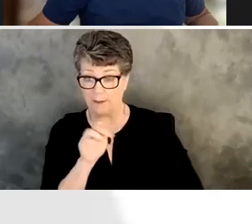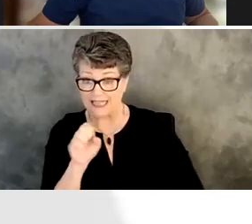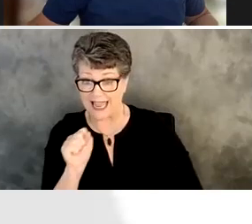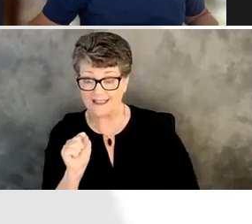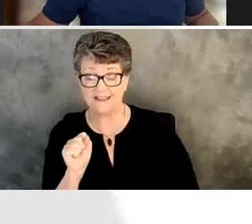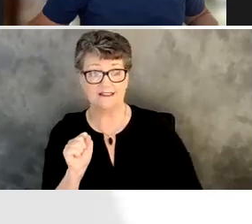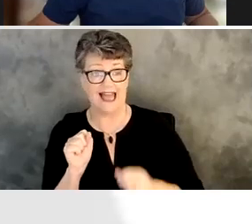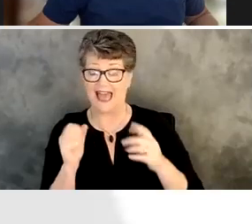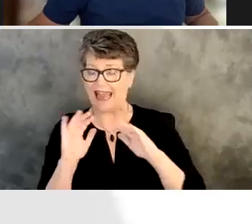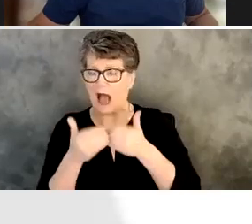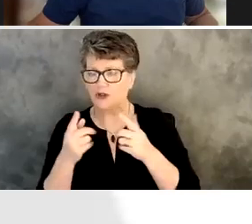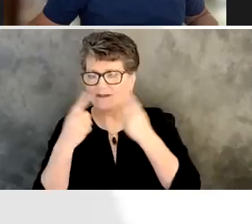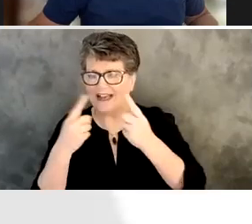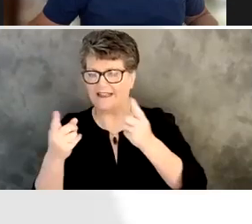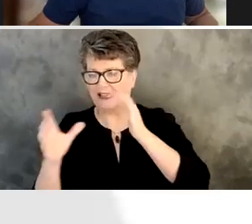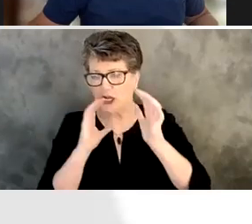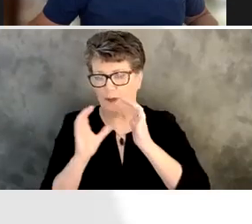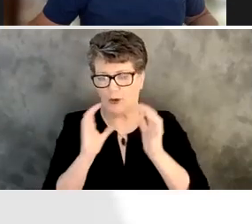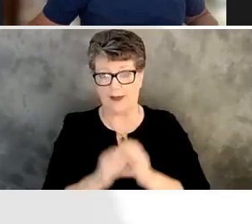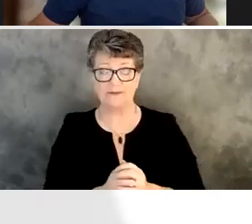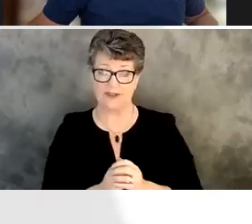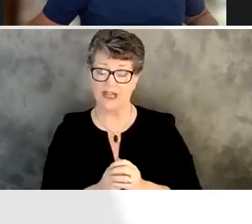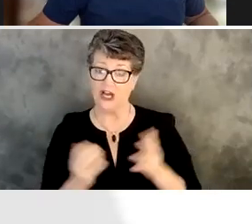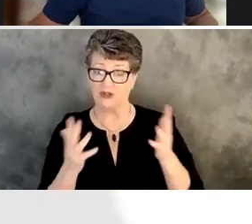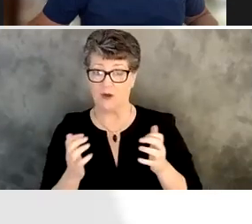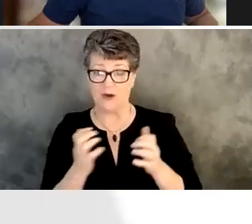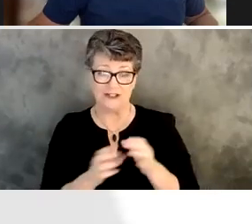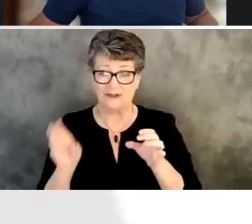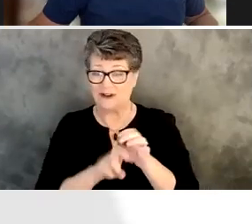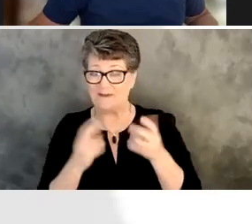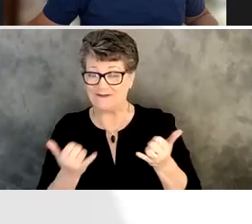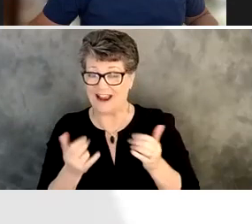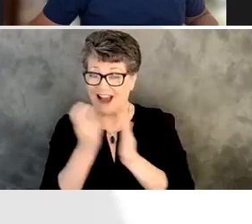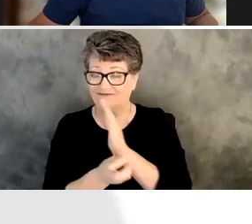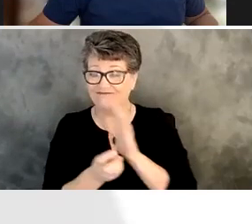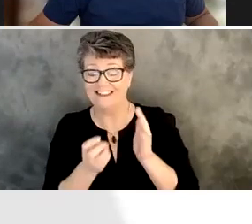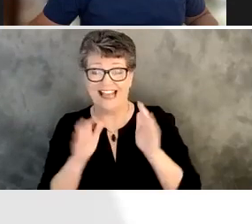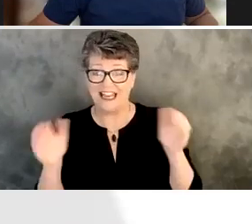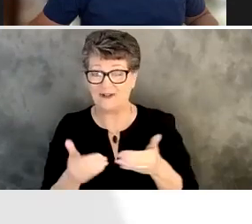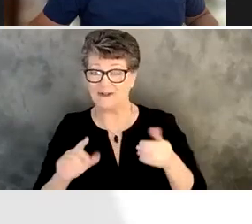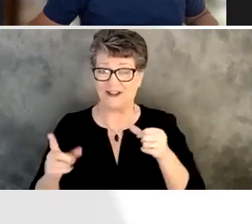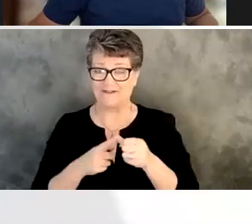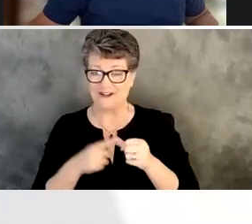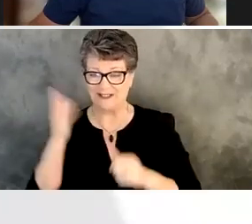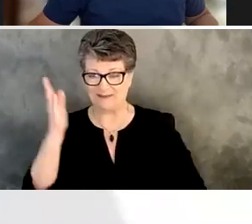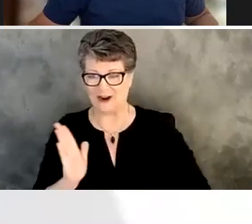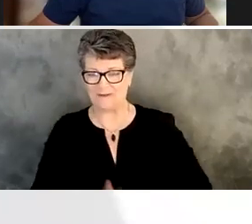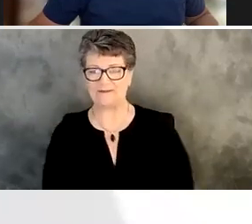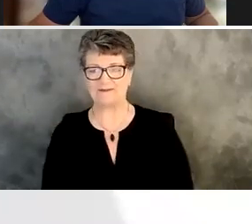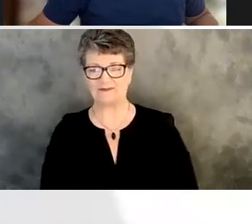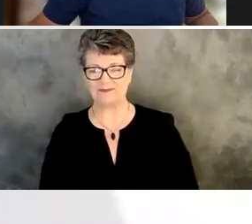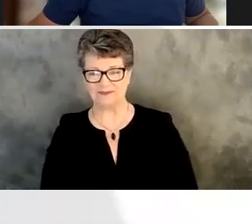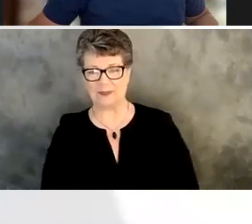to effectively communicate. So I would like to jump in and introduce our first guest speaker.